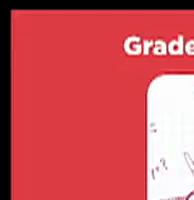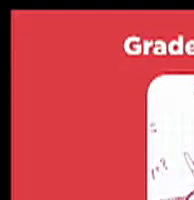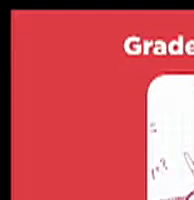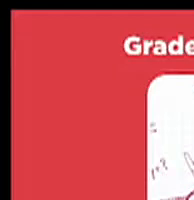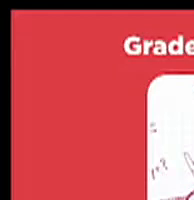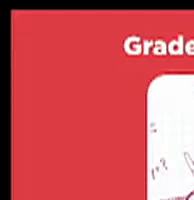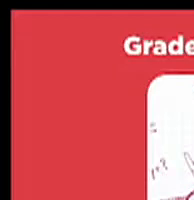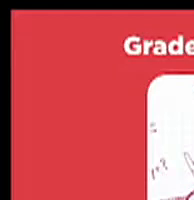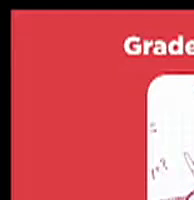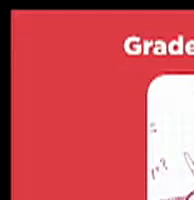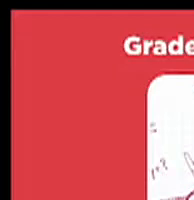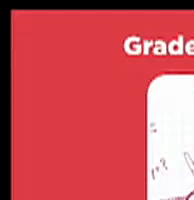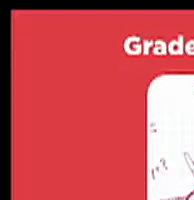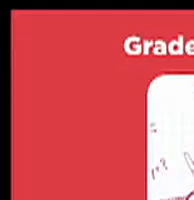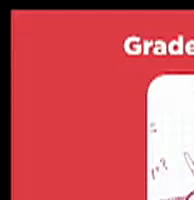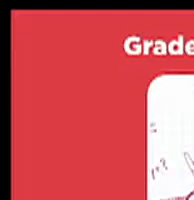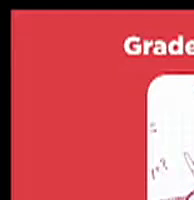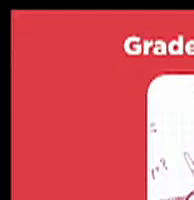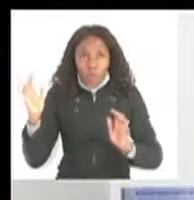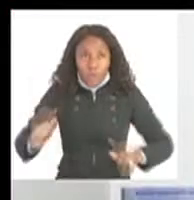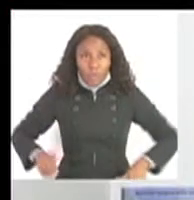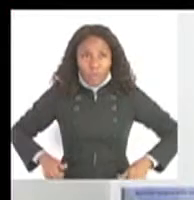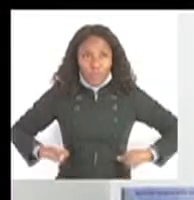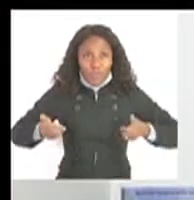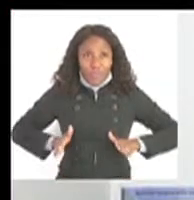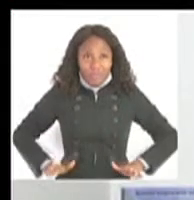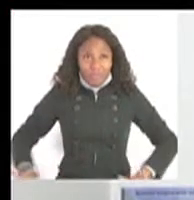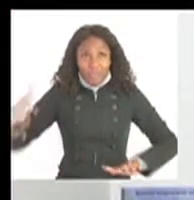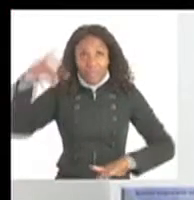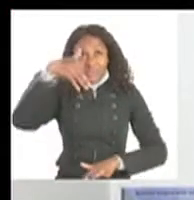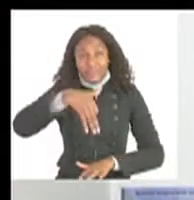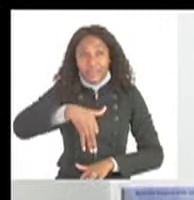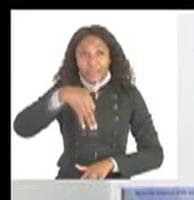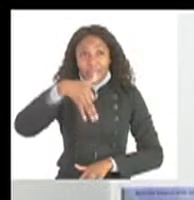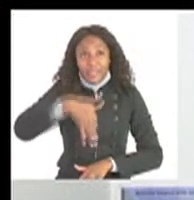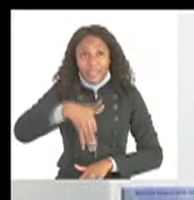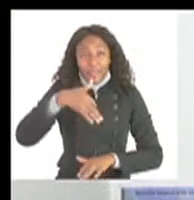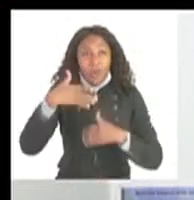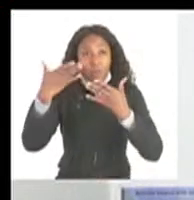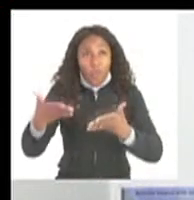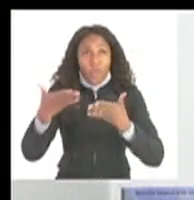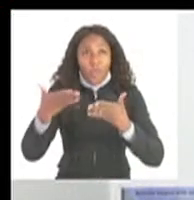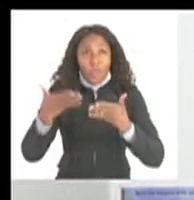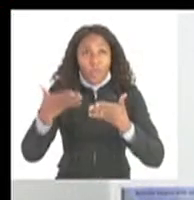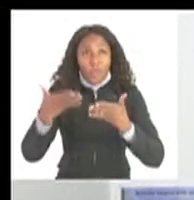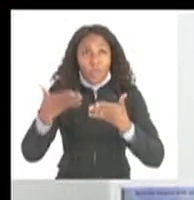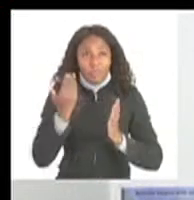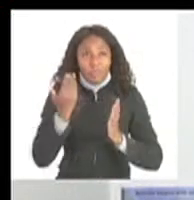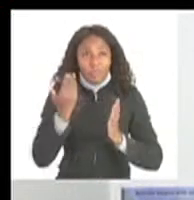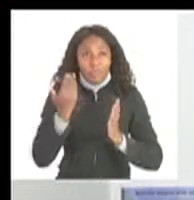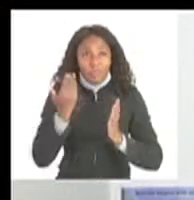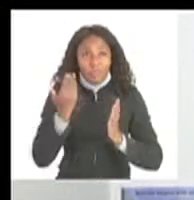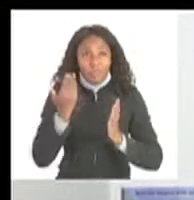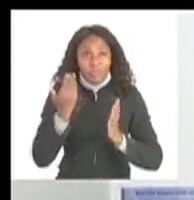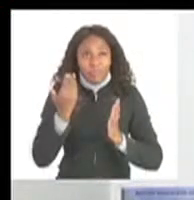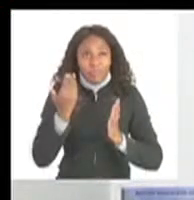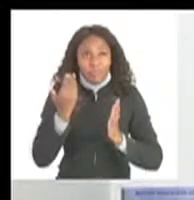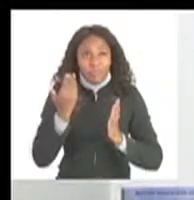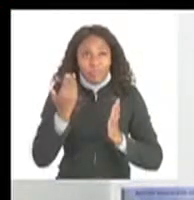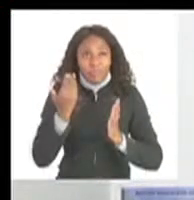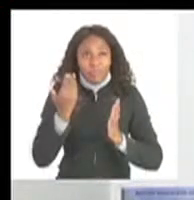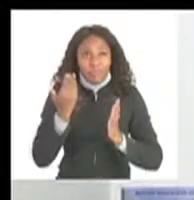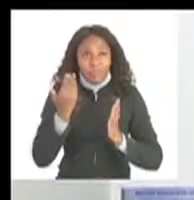Good morning to you all over Namibia, and welcome to My Zone Online School. My name is Miss